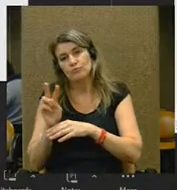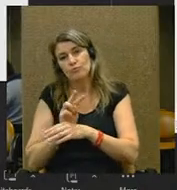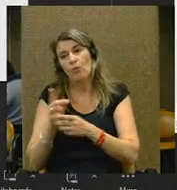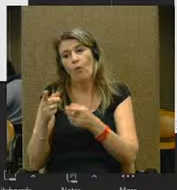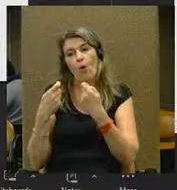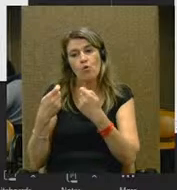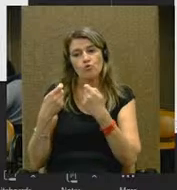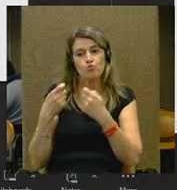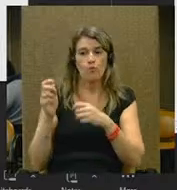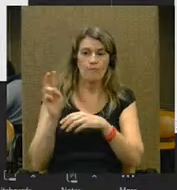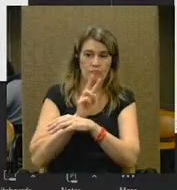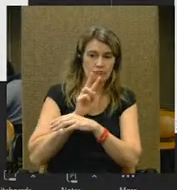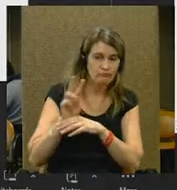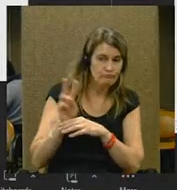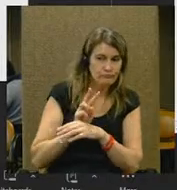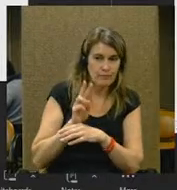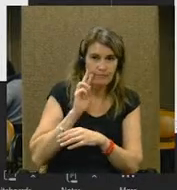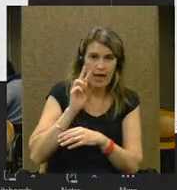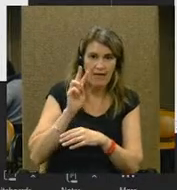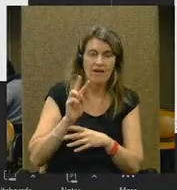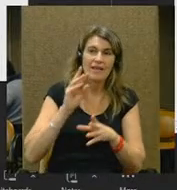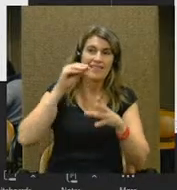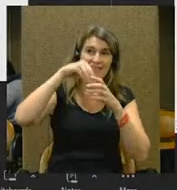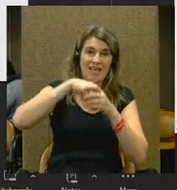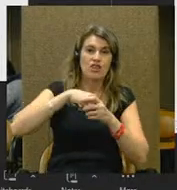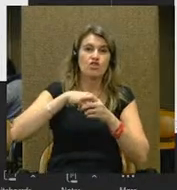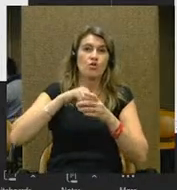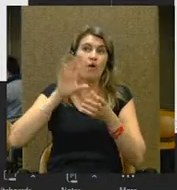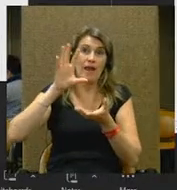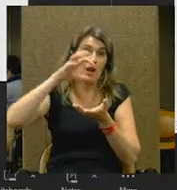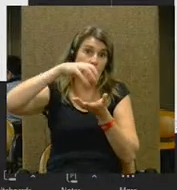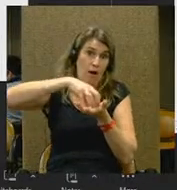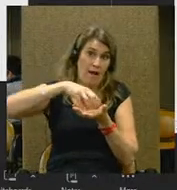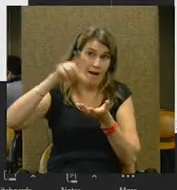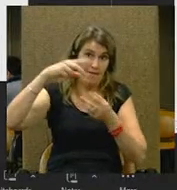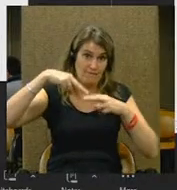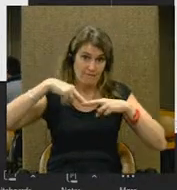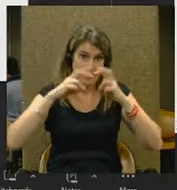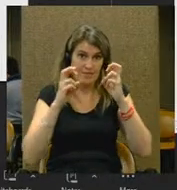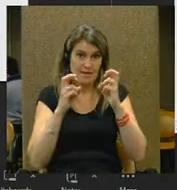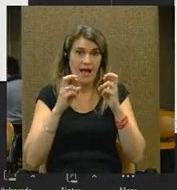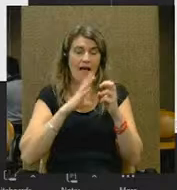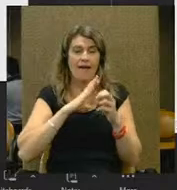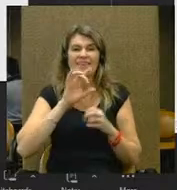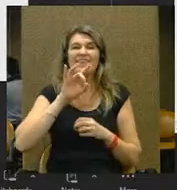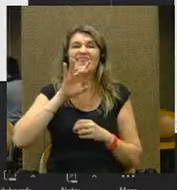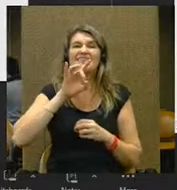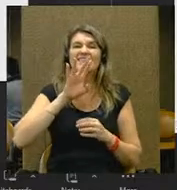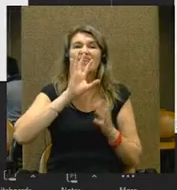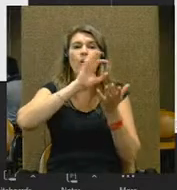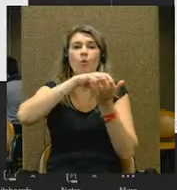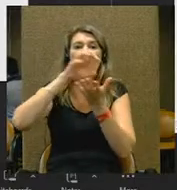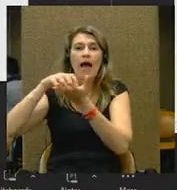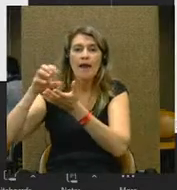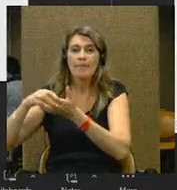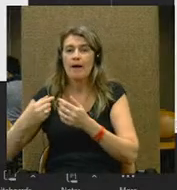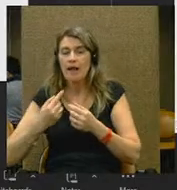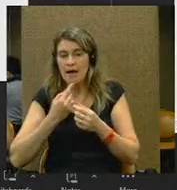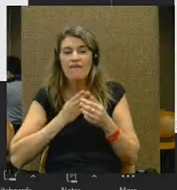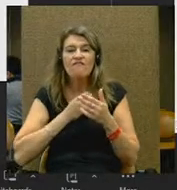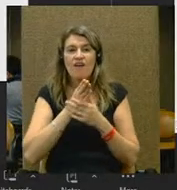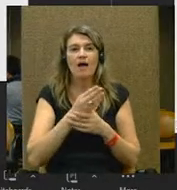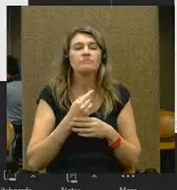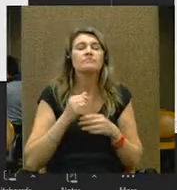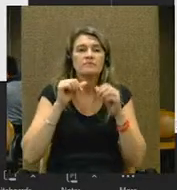Columbia, including 15 which allow people to come and use drugs for inhalation, so they can be observed